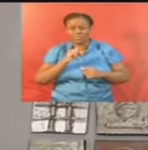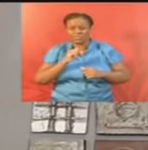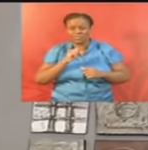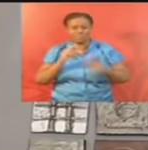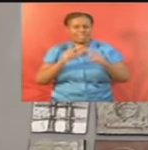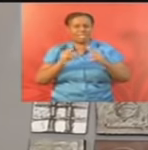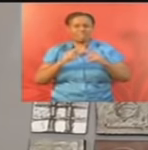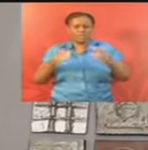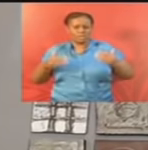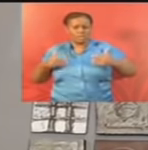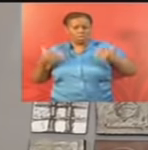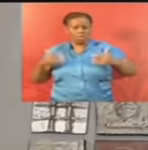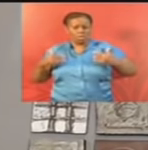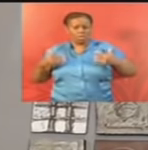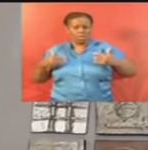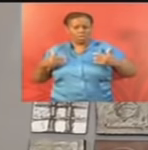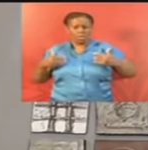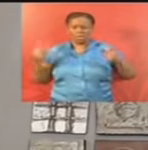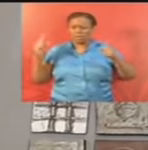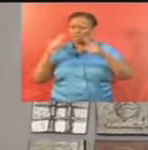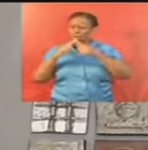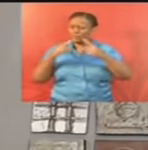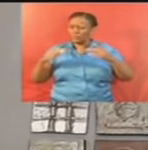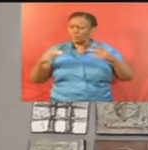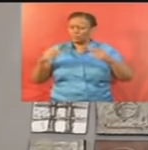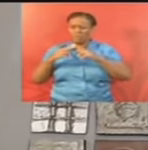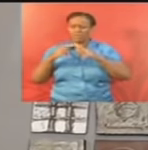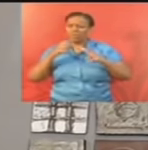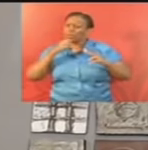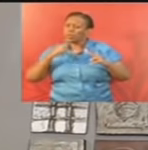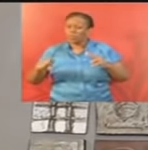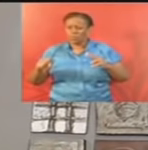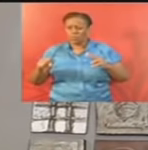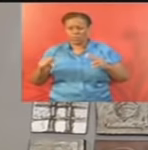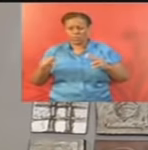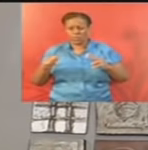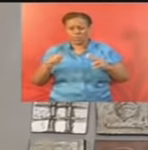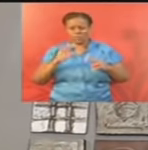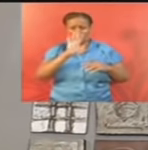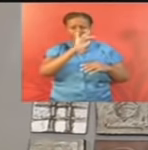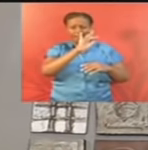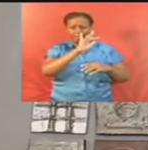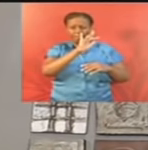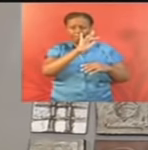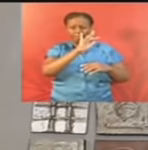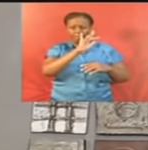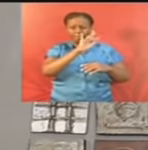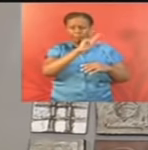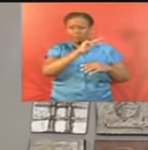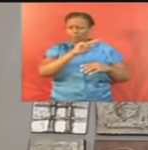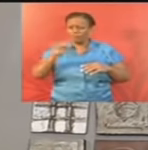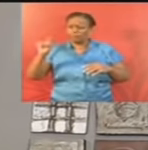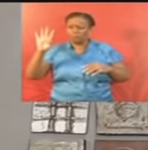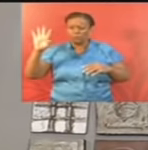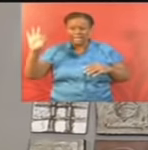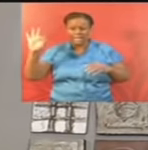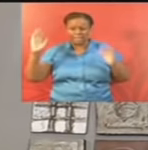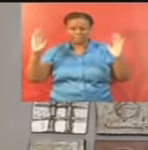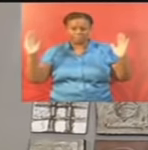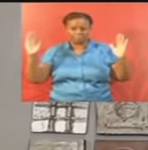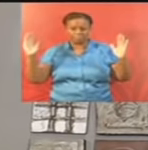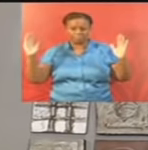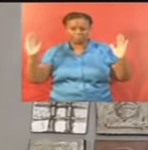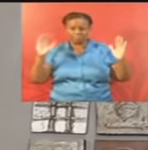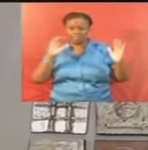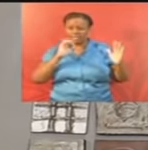25 to 49 age group highlighted, we do note that cases under 19 have been